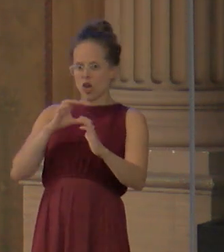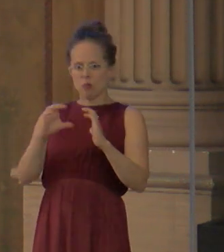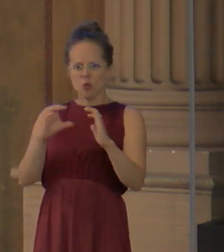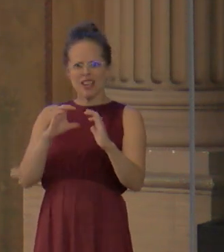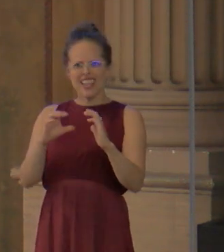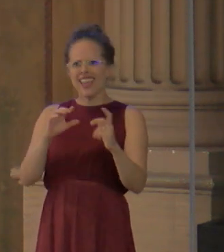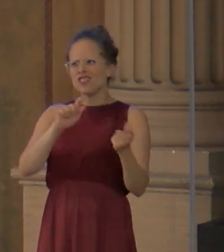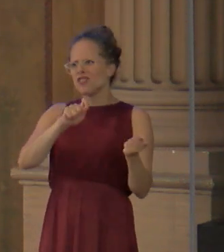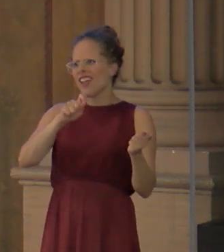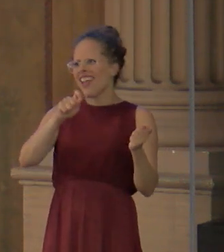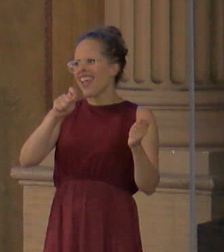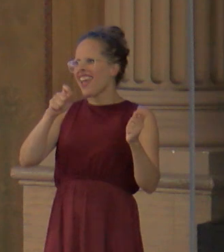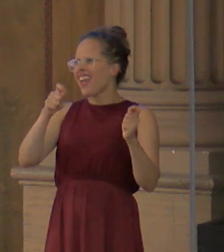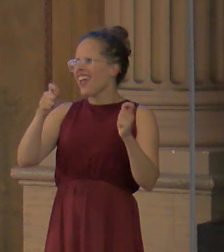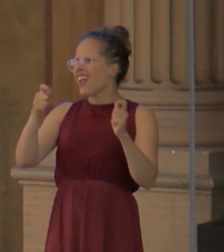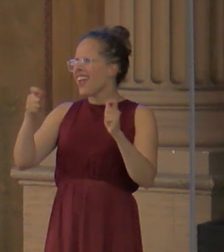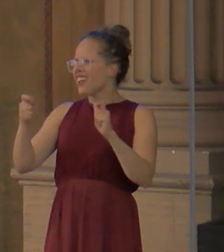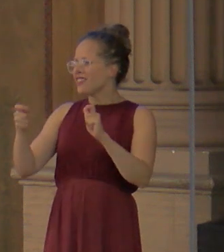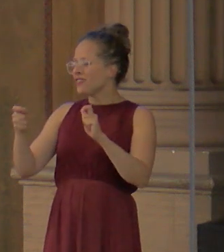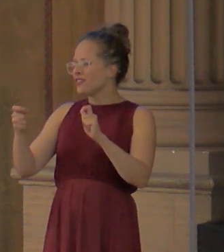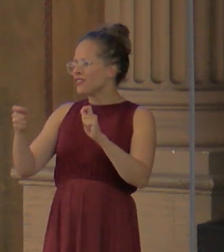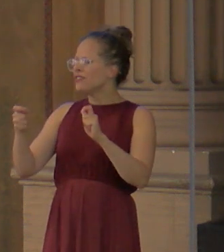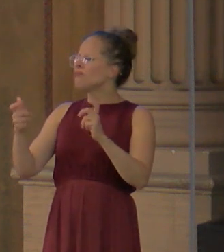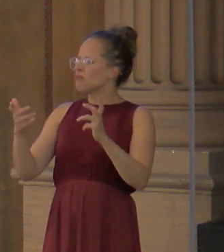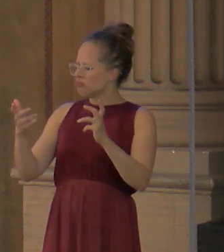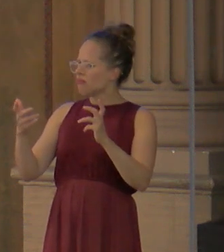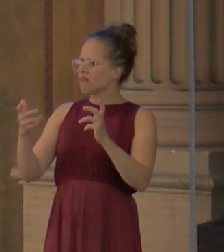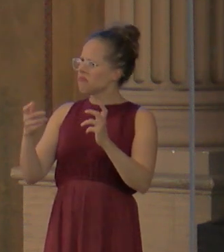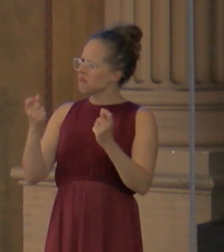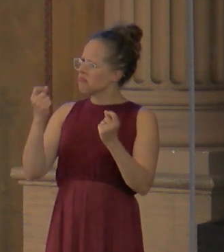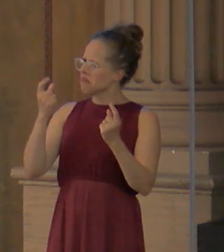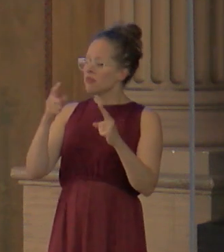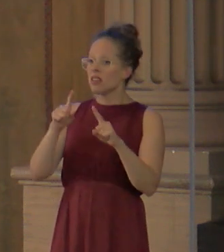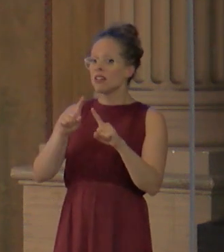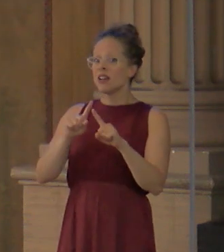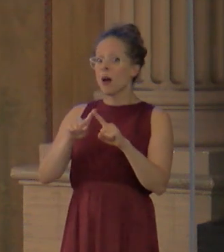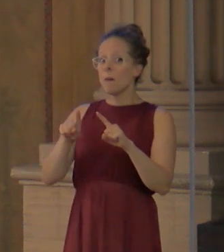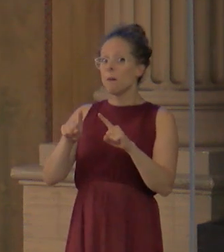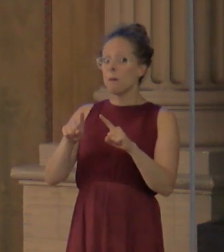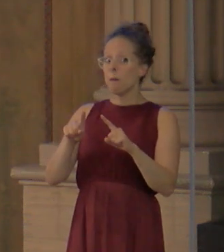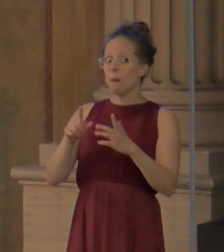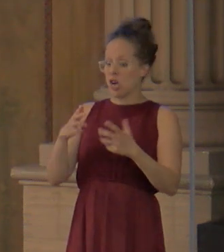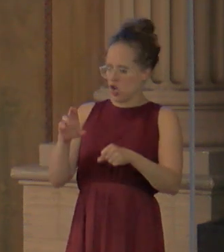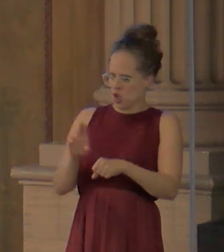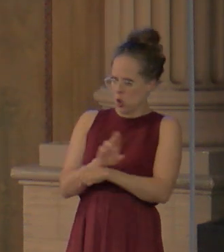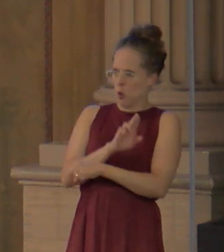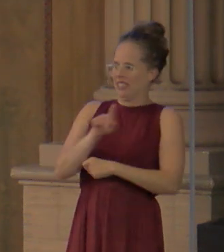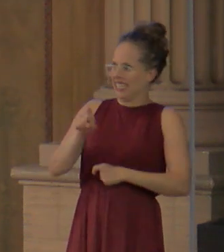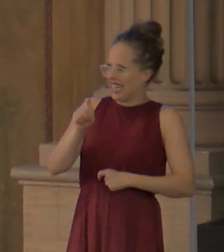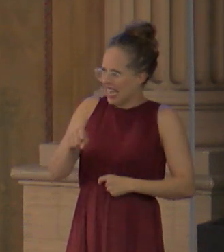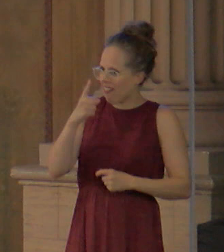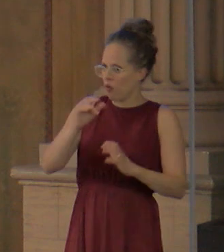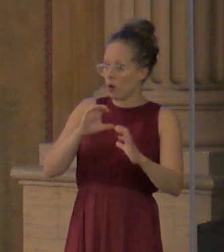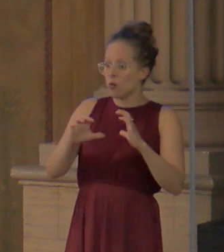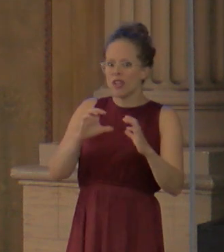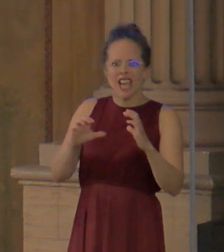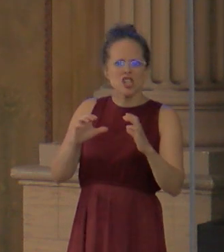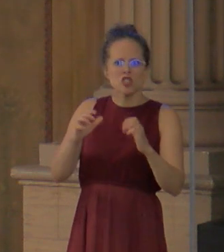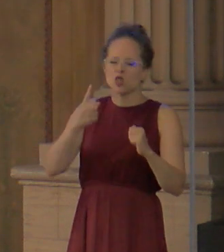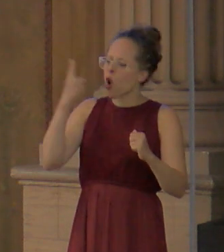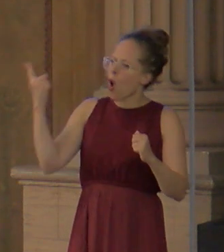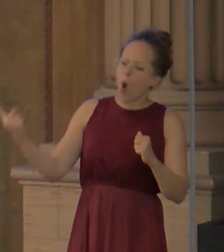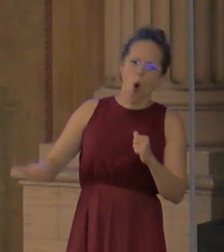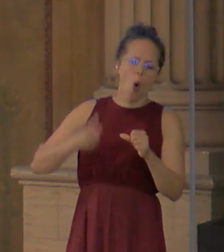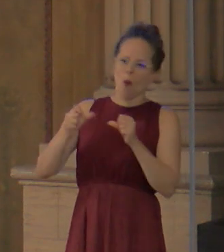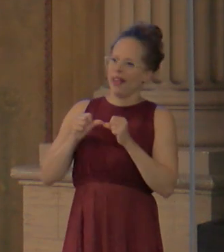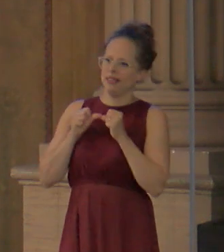change. But the need for and the practice of communication always remains. It's just a